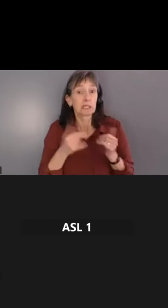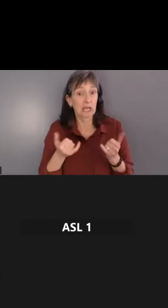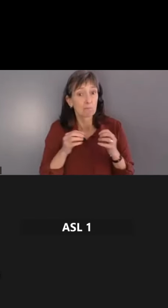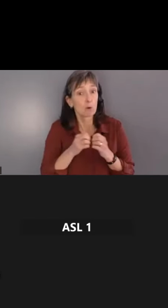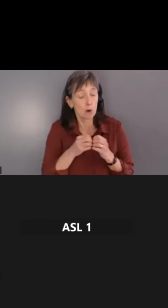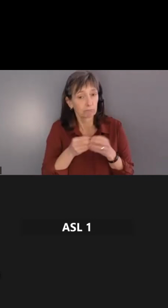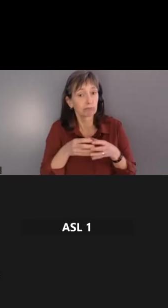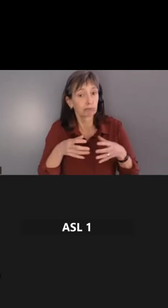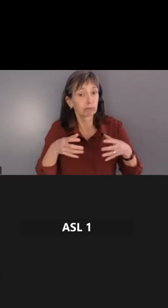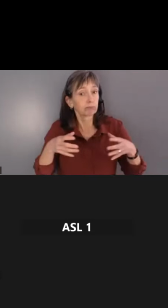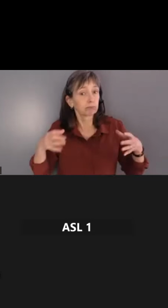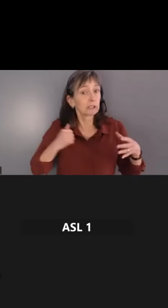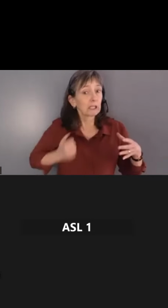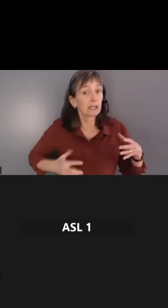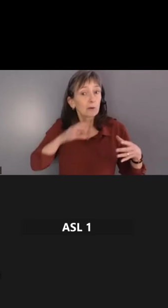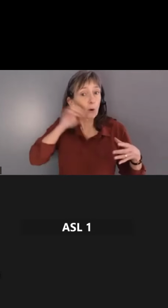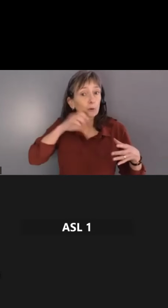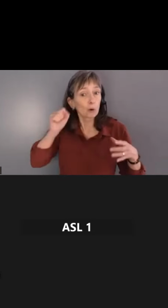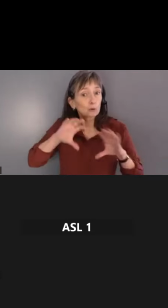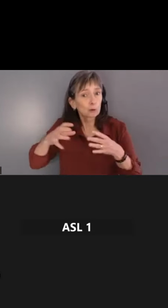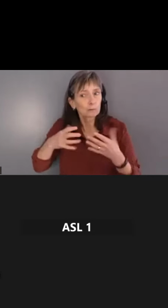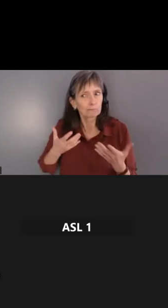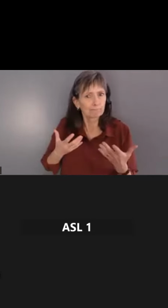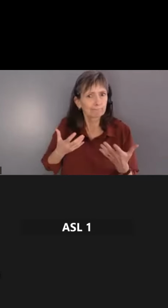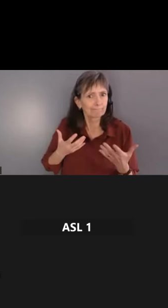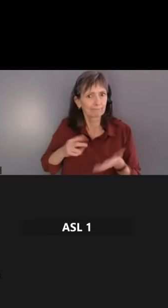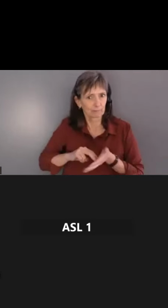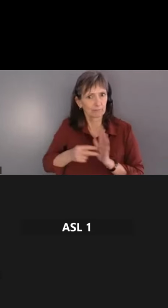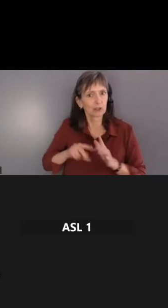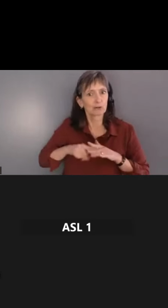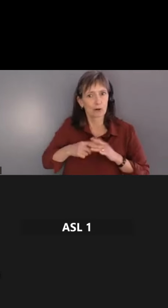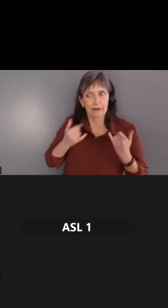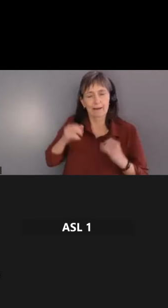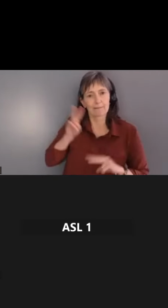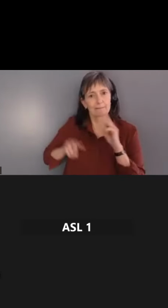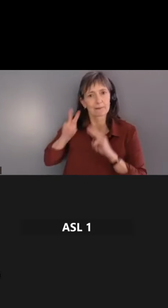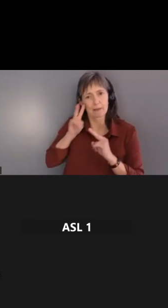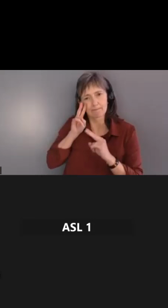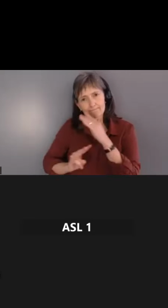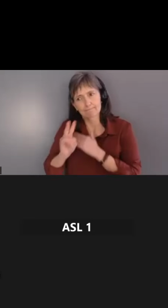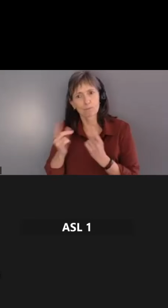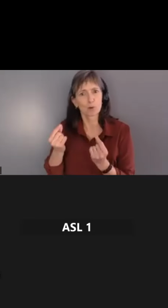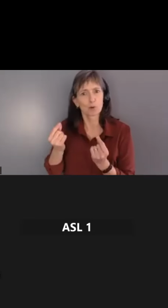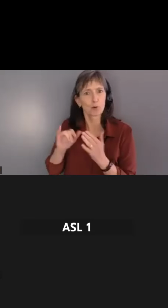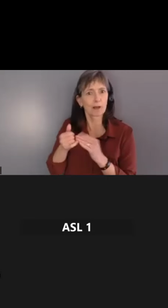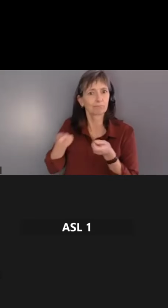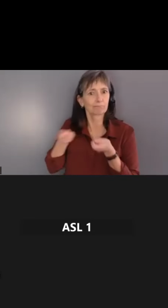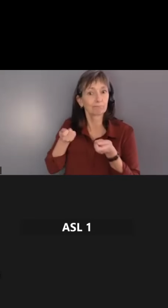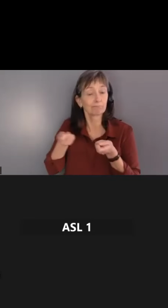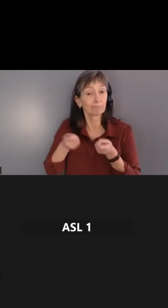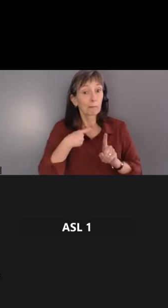to meet the growing demand for the provision of long-term care services while also sustaining the related public health care